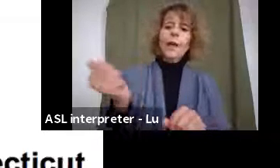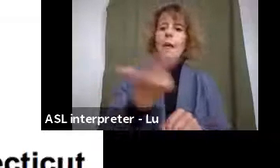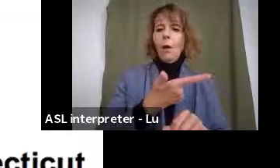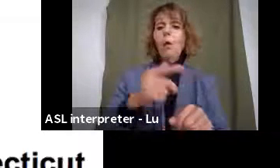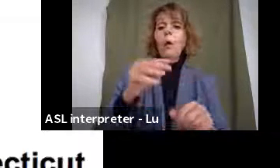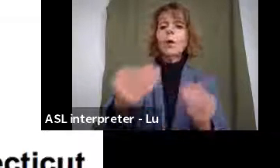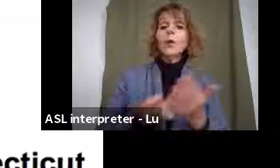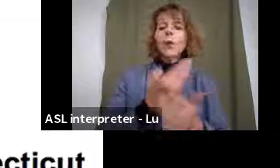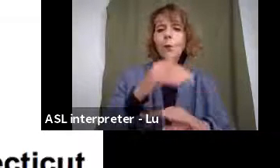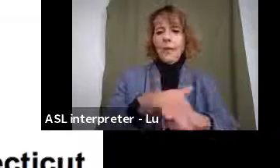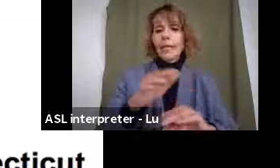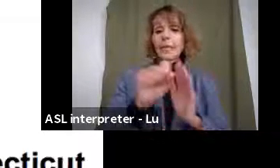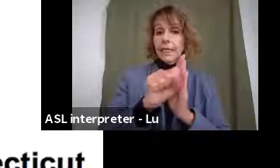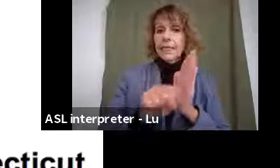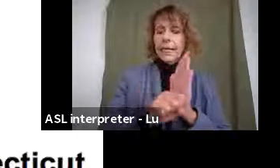found that